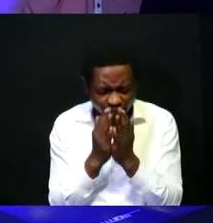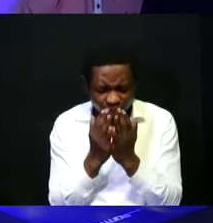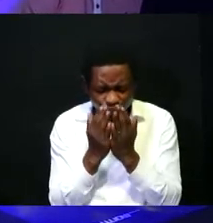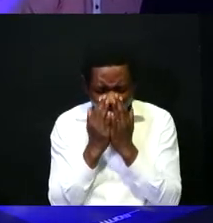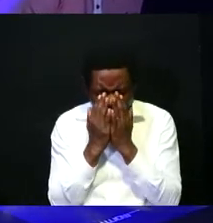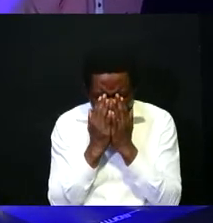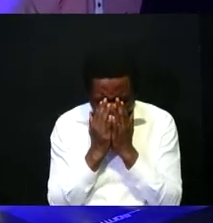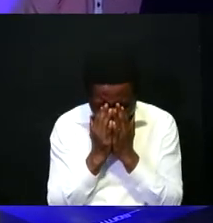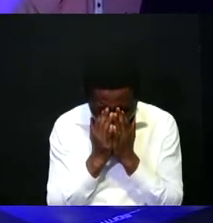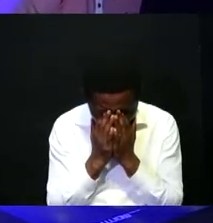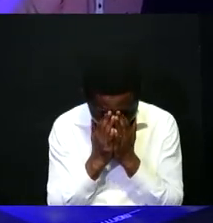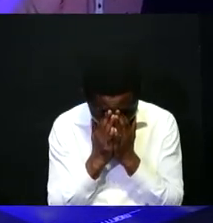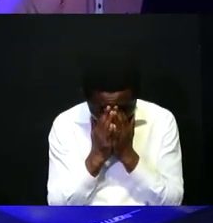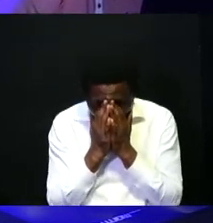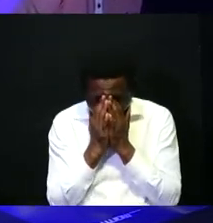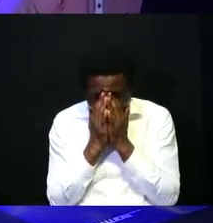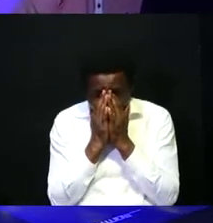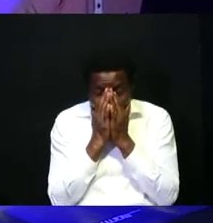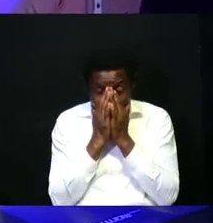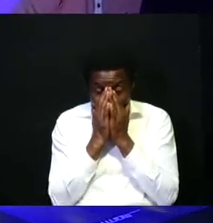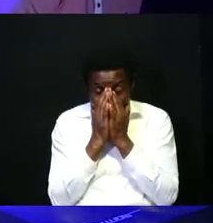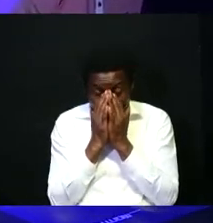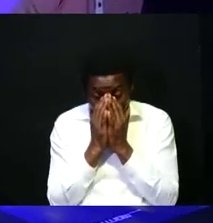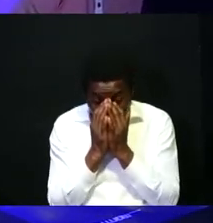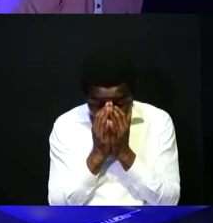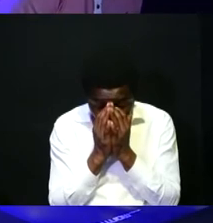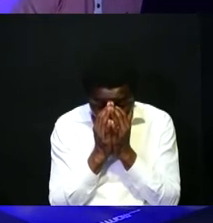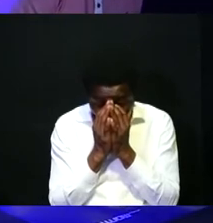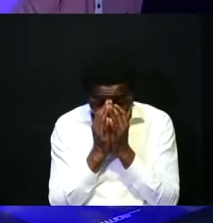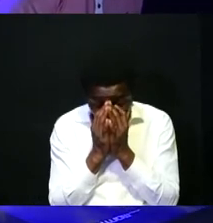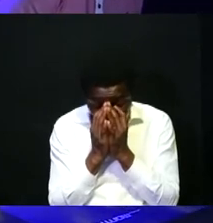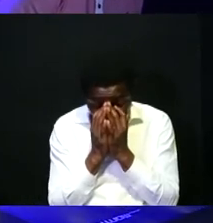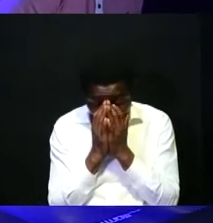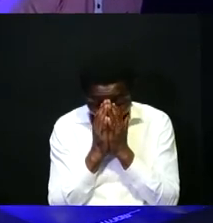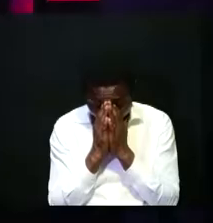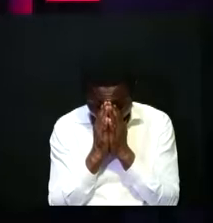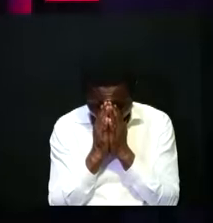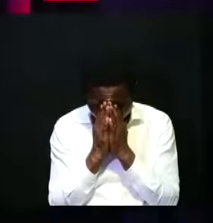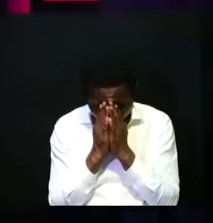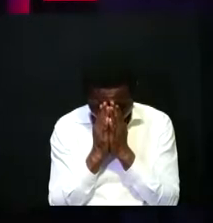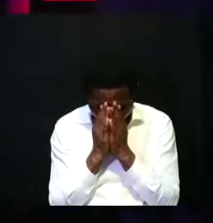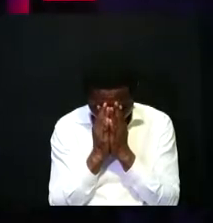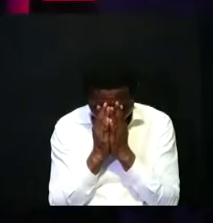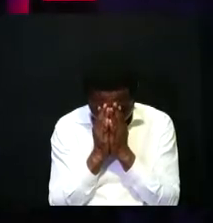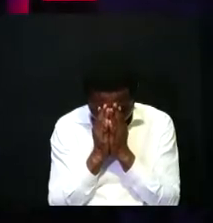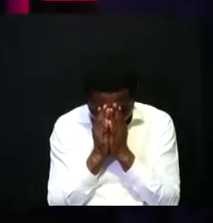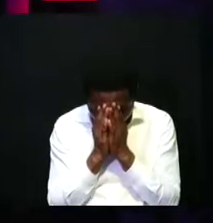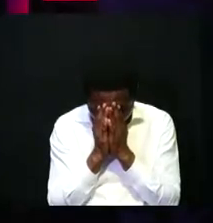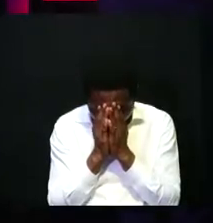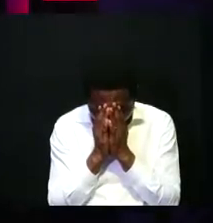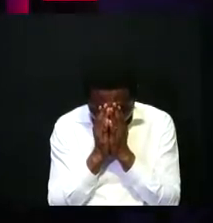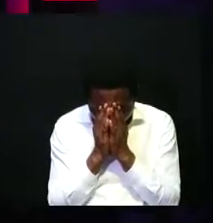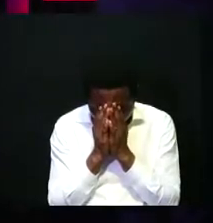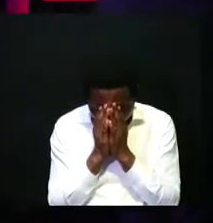Father, in the name of Jesus, we commit it to God. This global project into your hands.